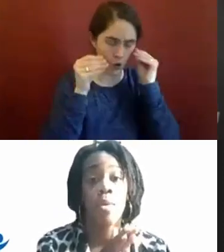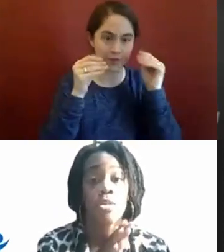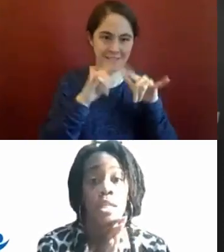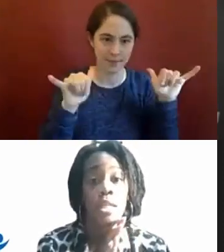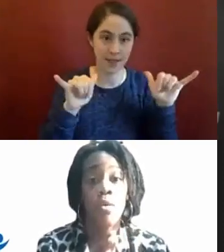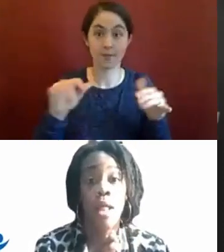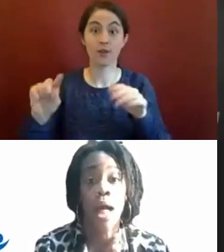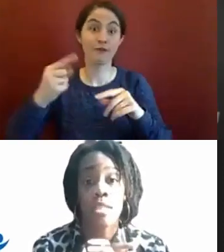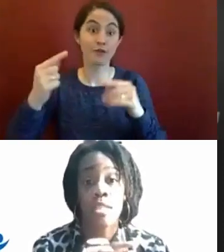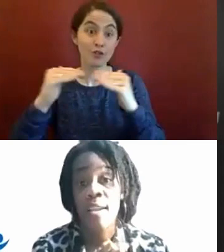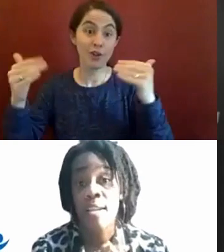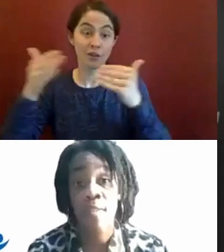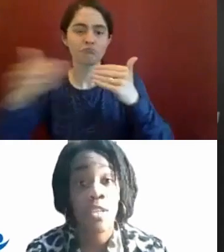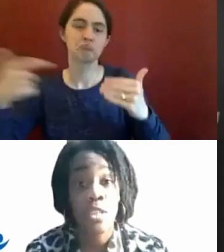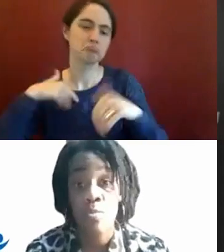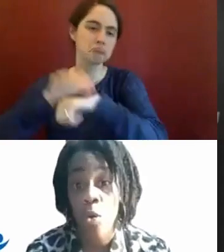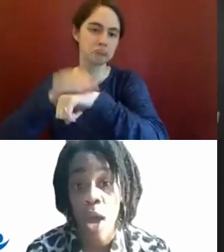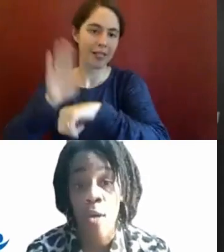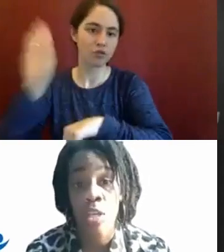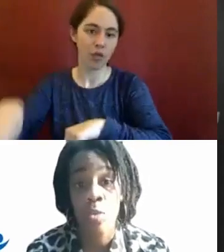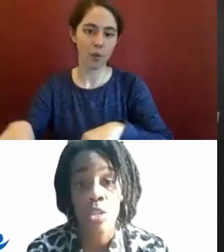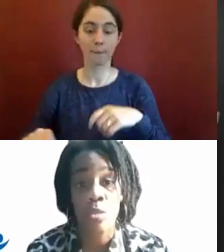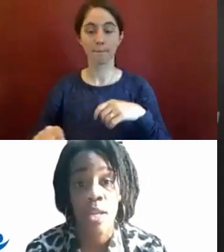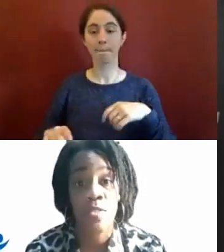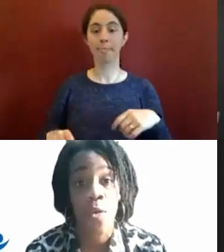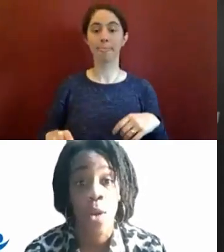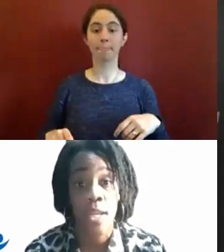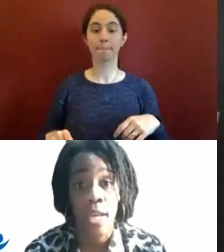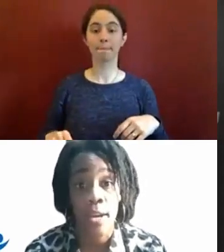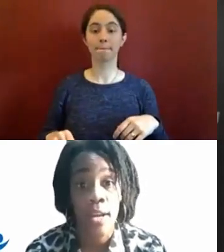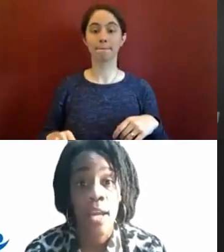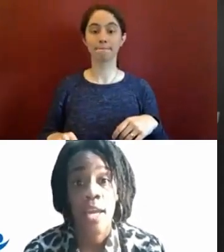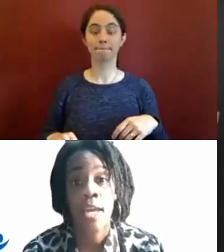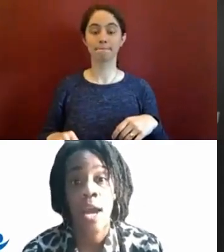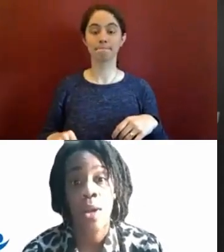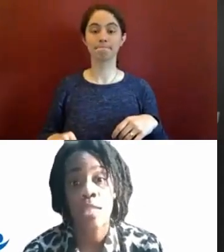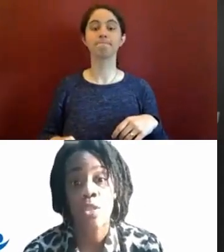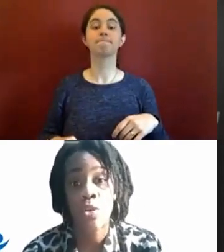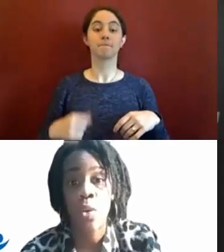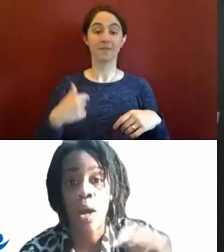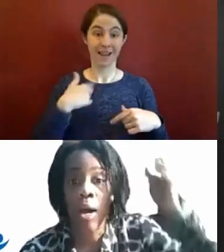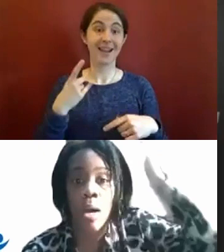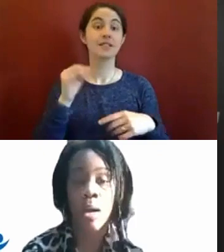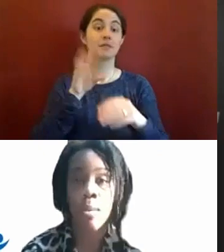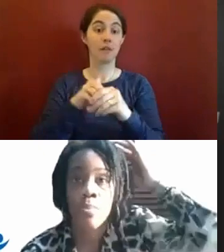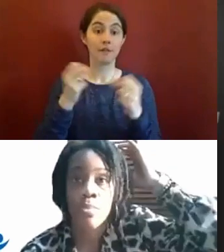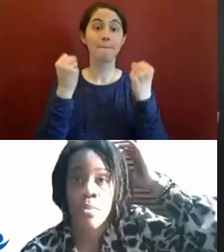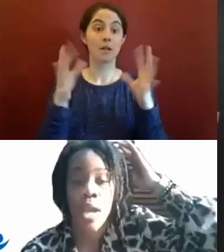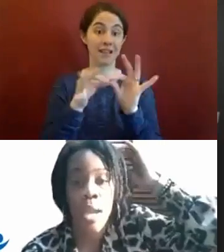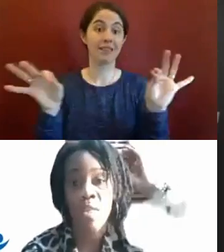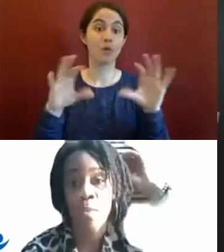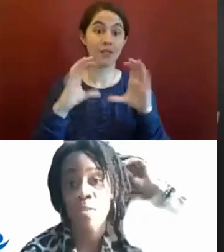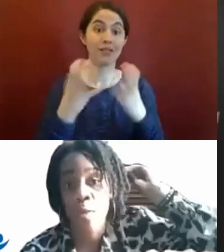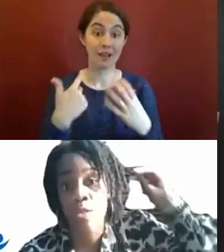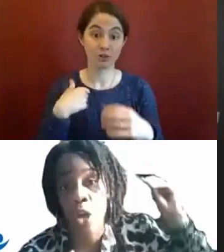taking multilingual classes, I only spoke Spanish for 1 year, and I went to